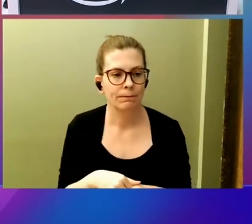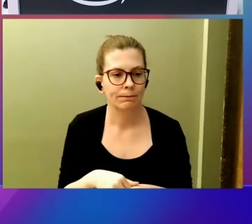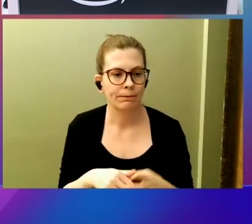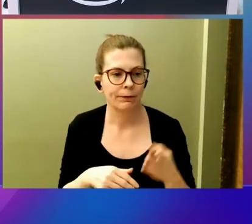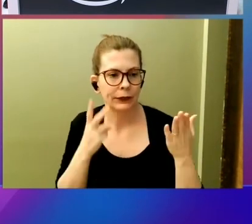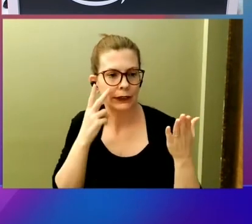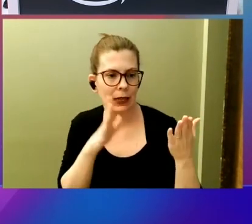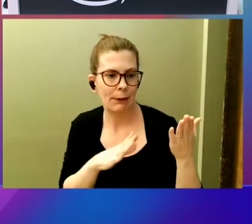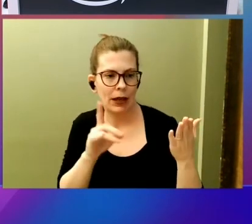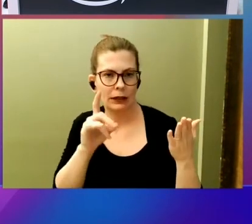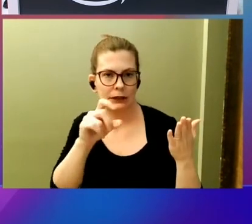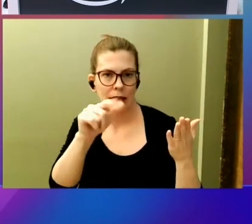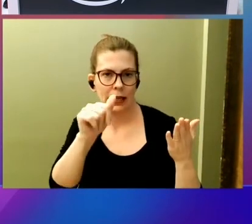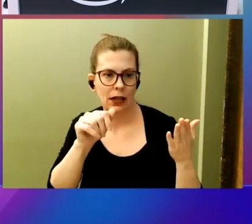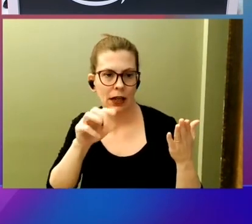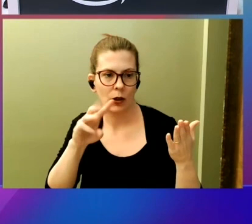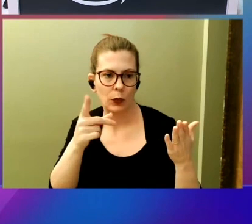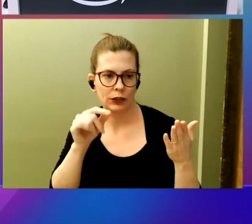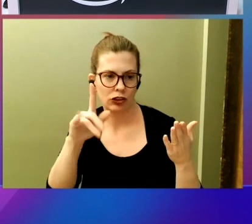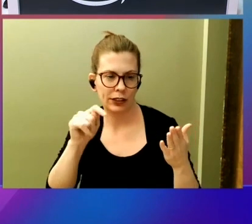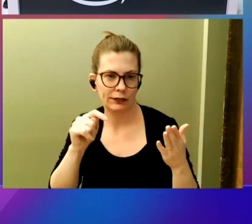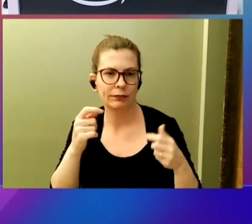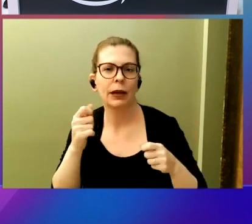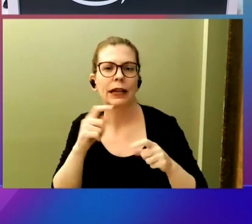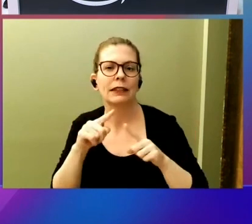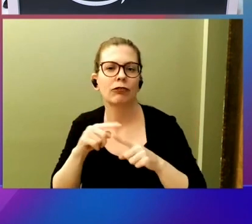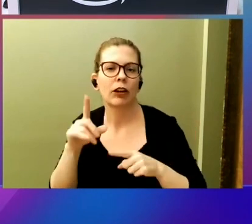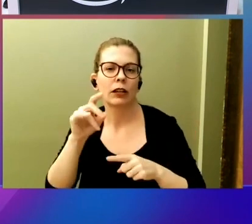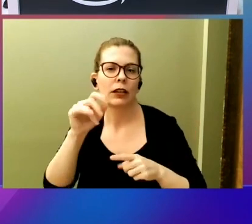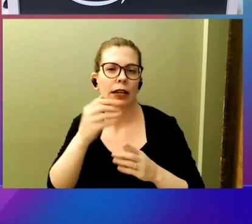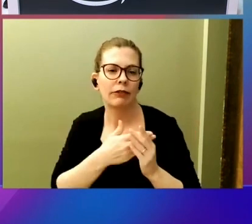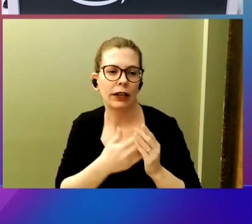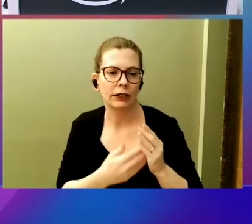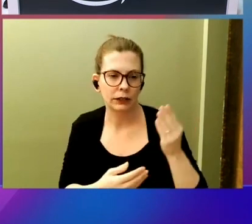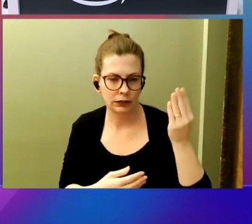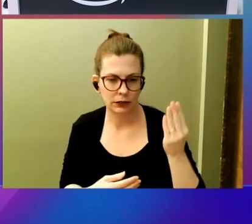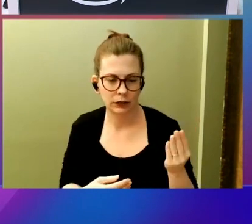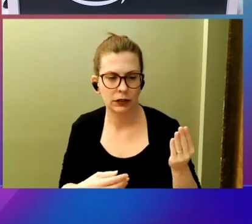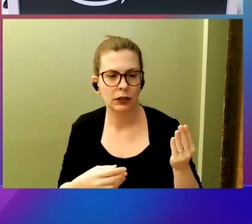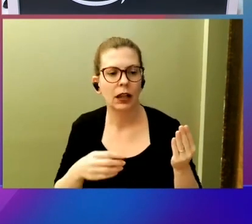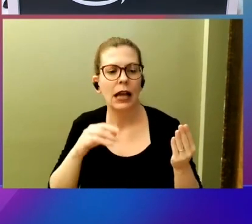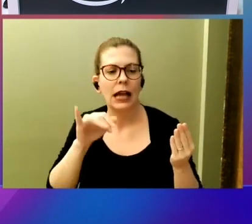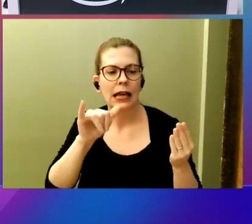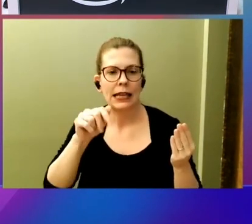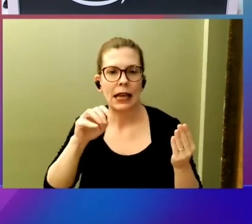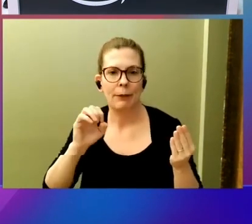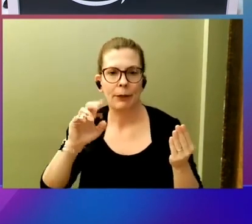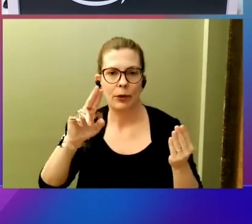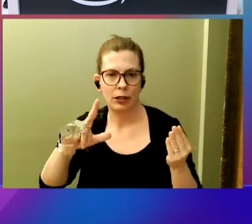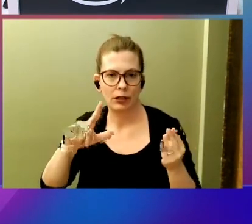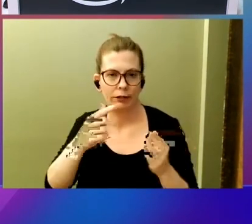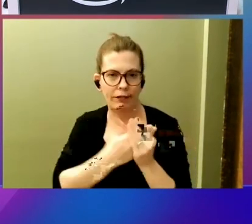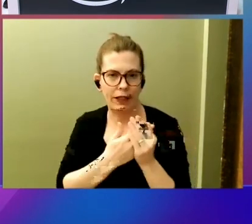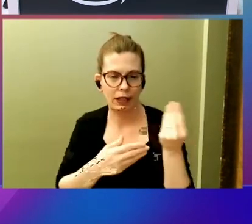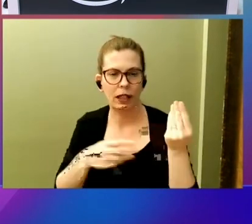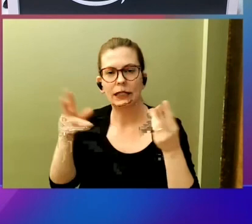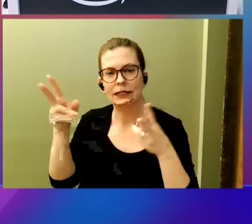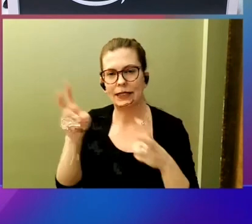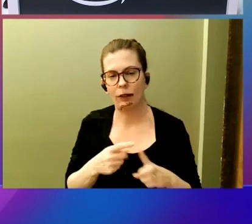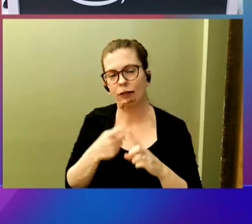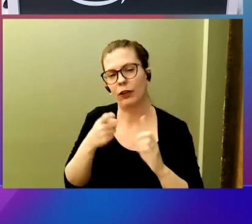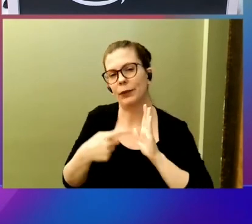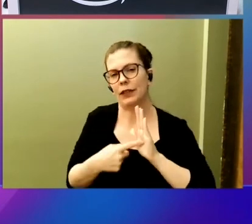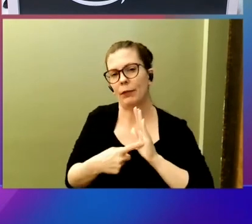widget, right, so all my different data files, I have one YAML file that I downloaded from the example repository for